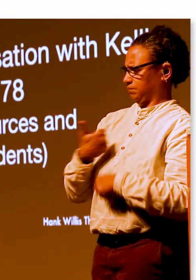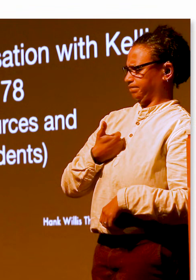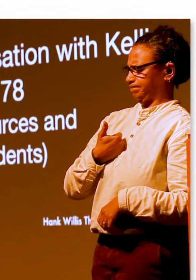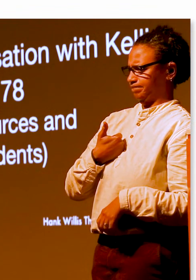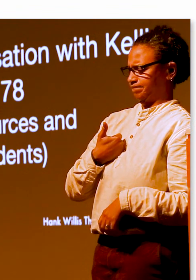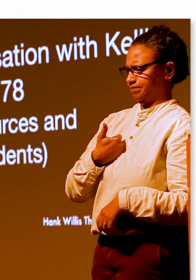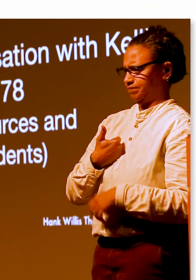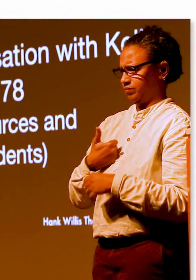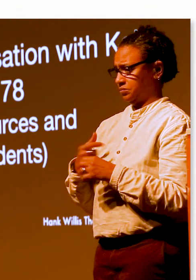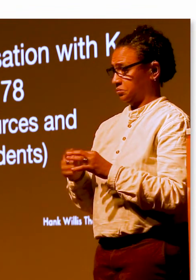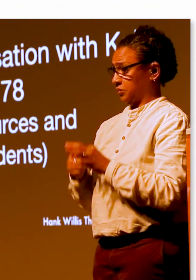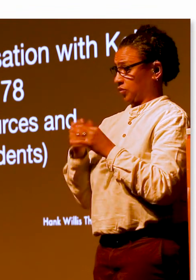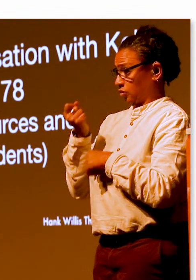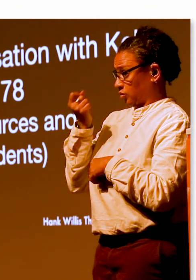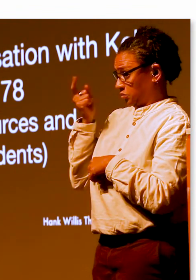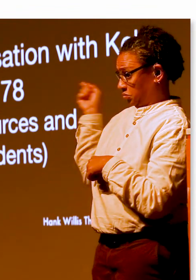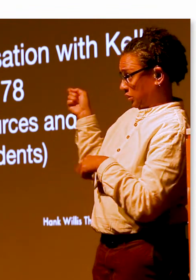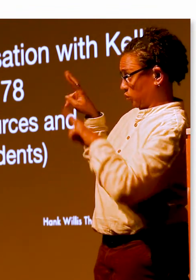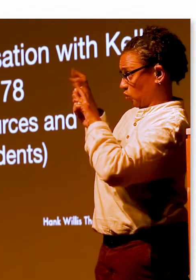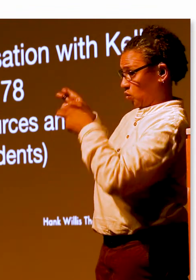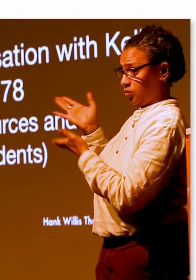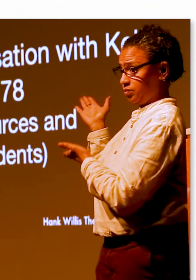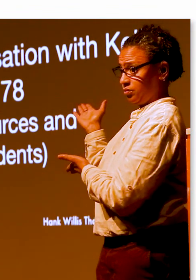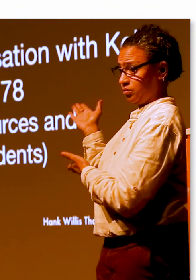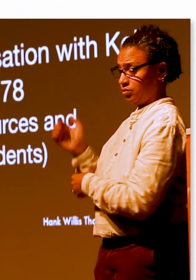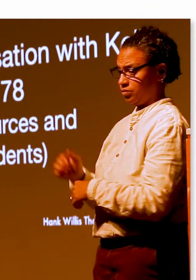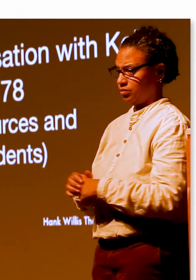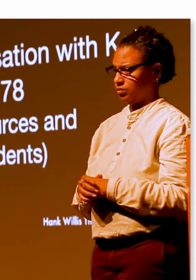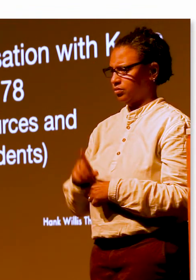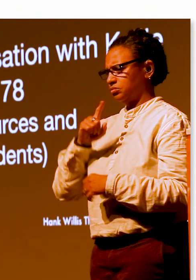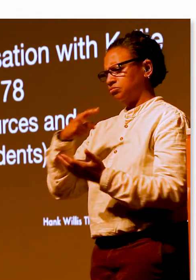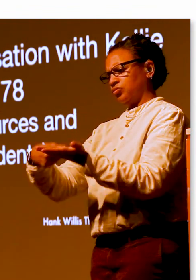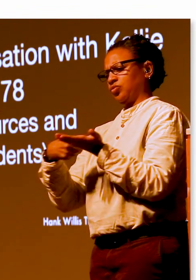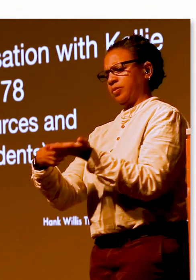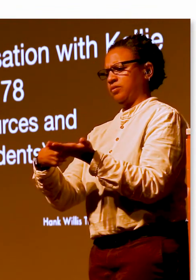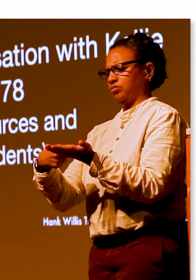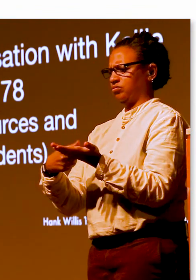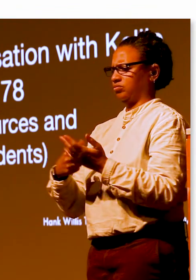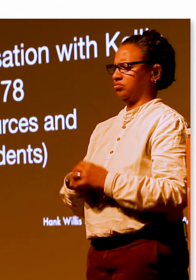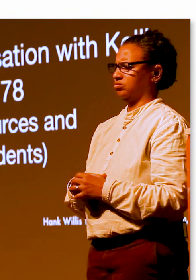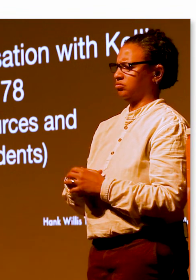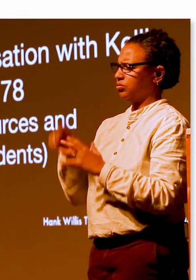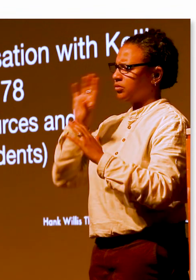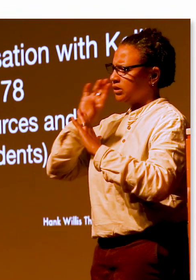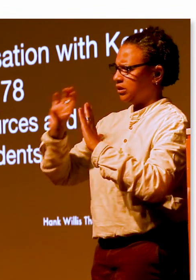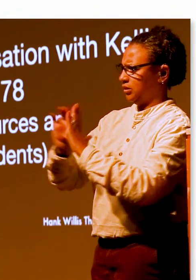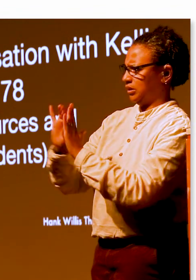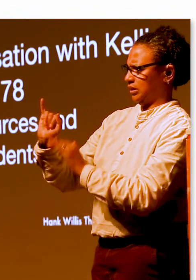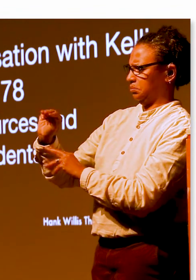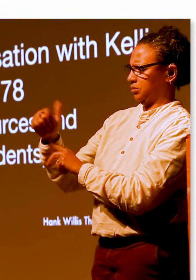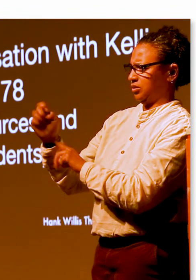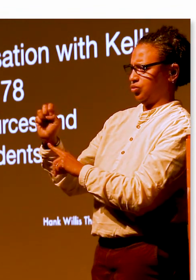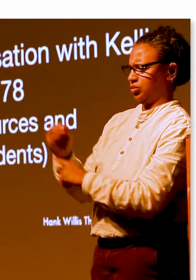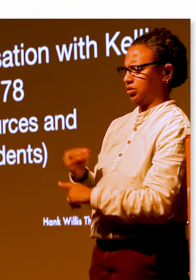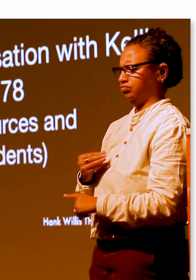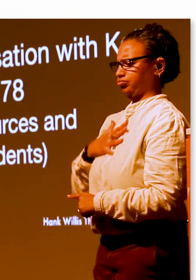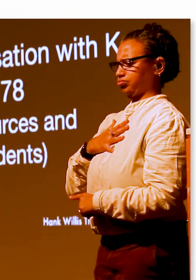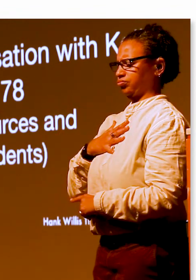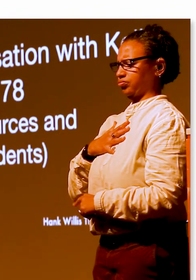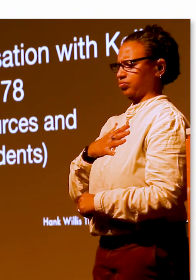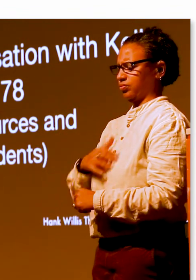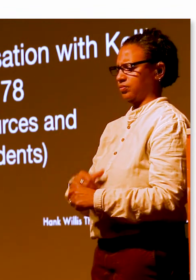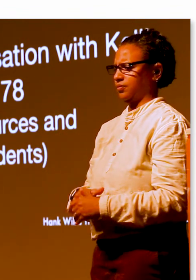this quote from Hank, to talk more about images that have inspired me, images that have really taken me